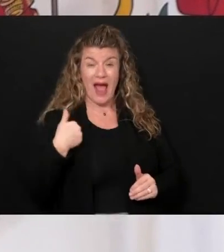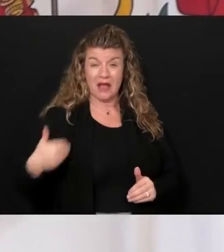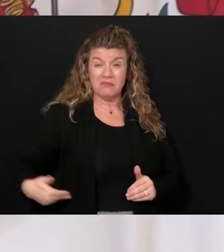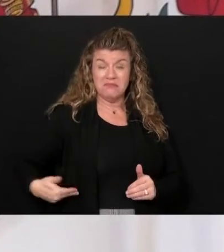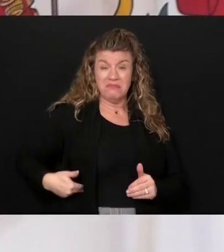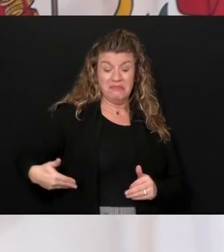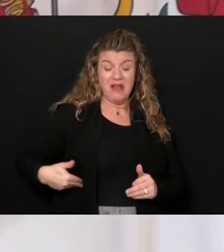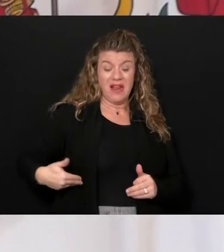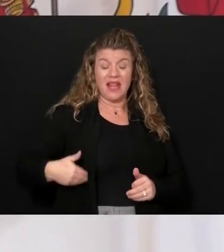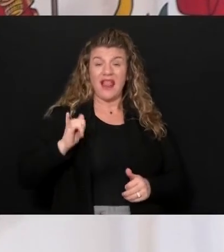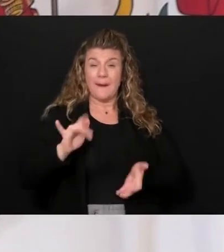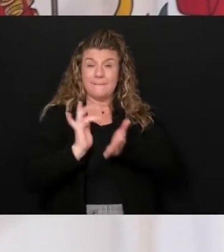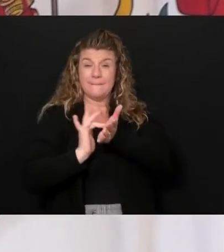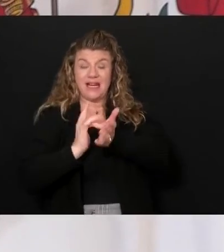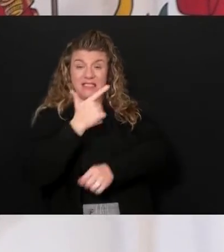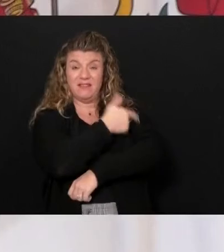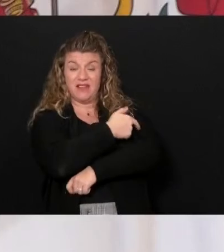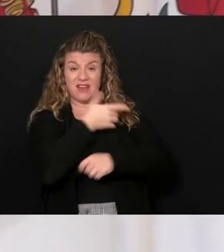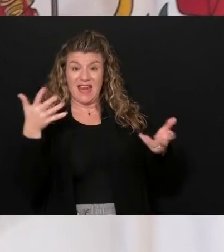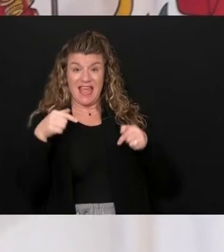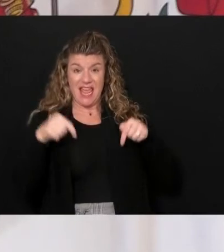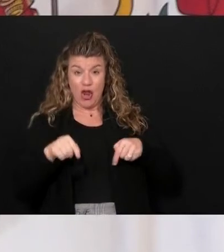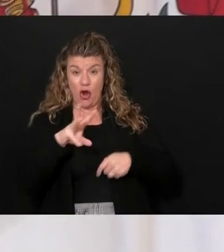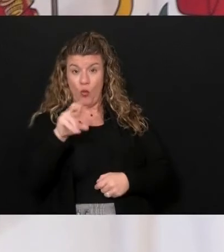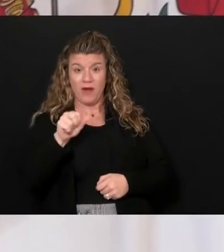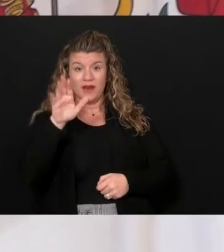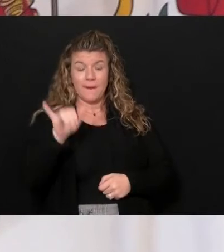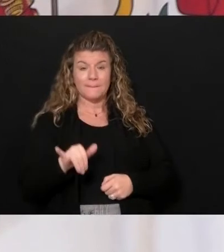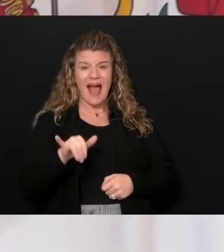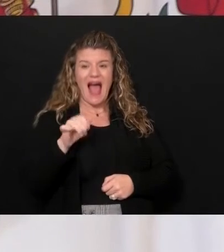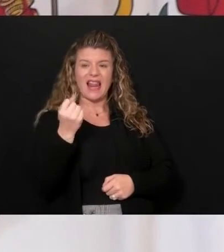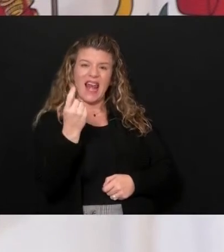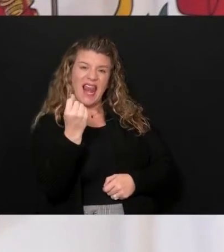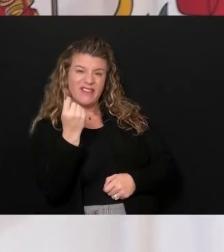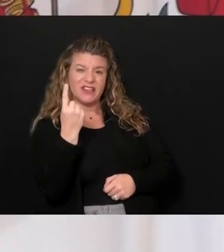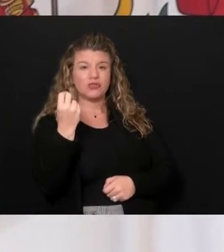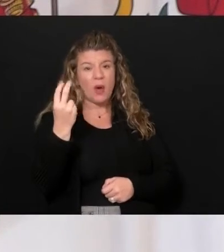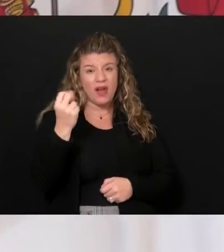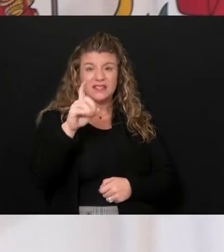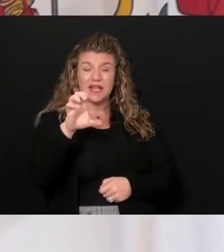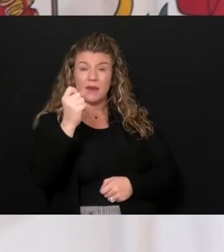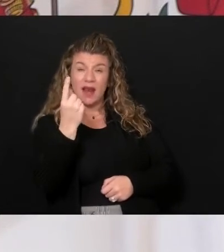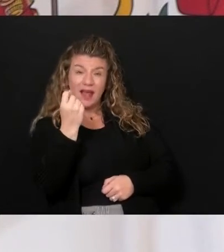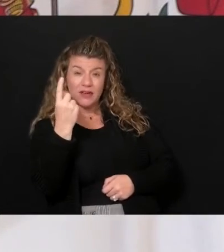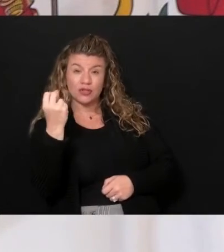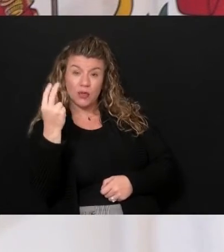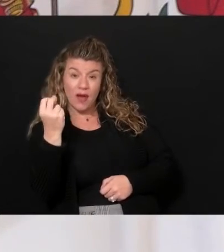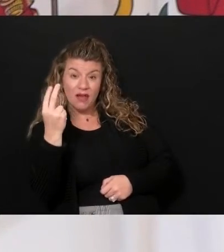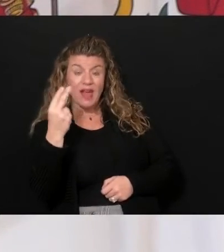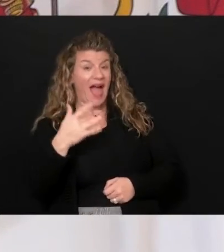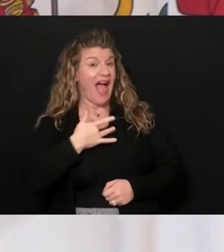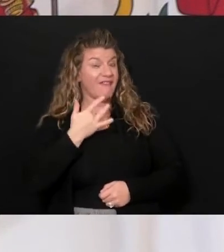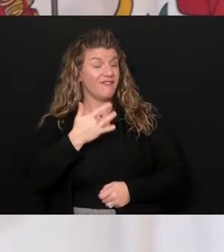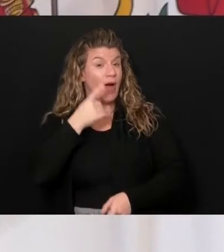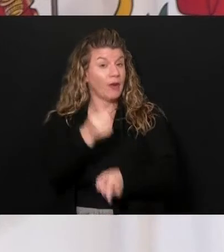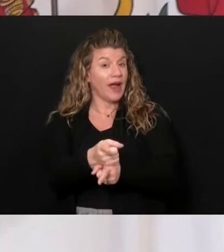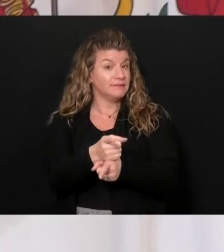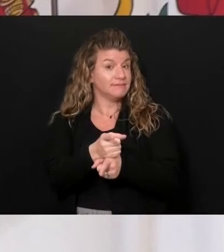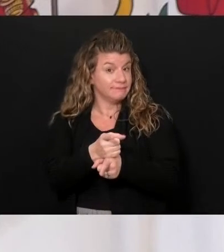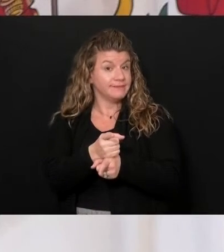would have vaccines in the state of West Virginia on the 11th or the 12th of December. I think I'll be right on